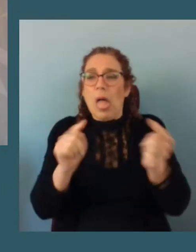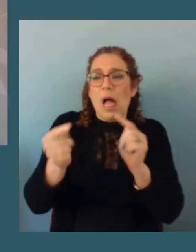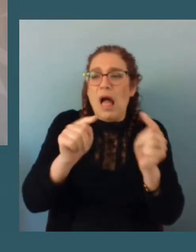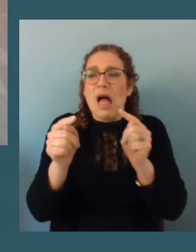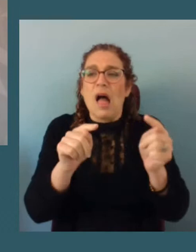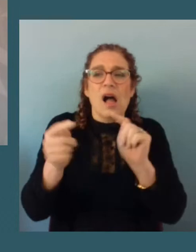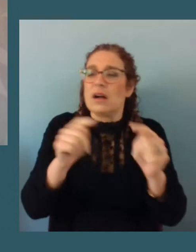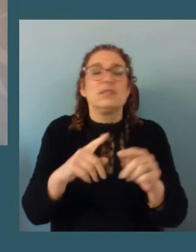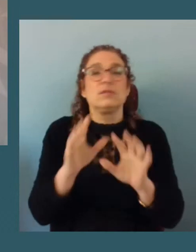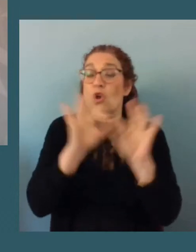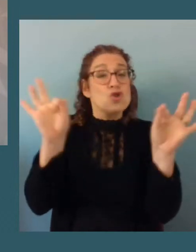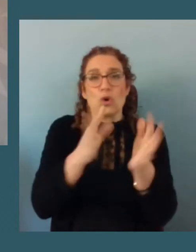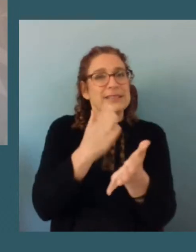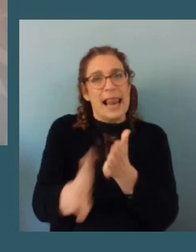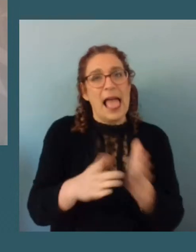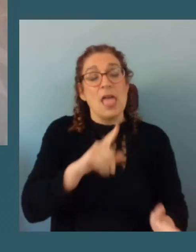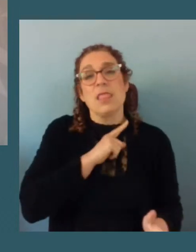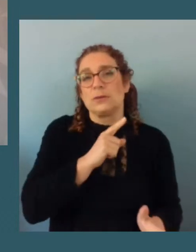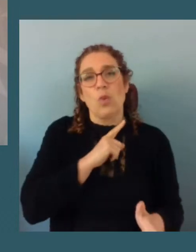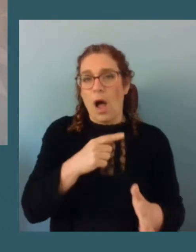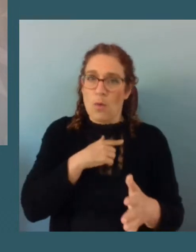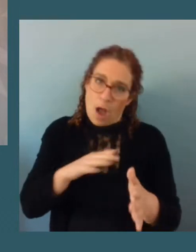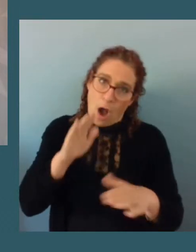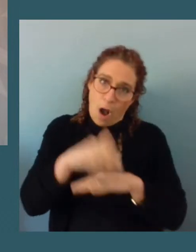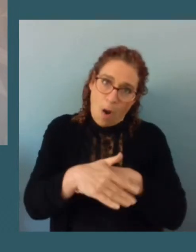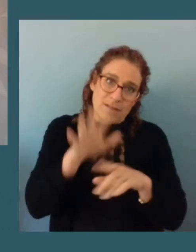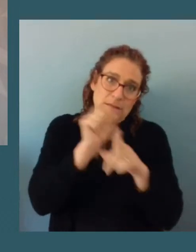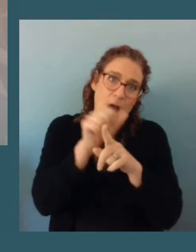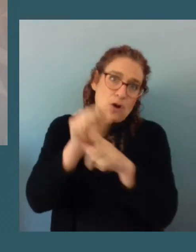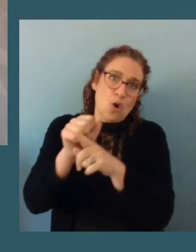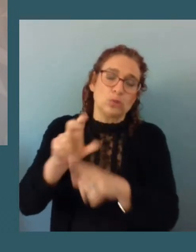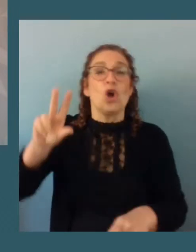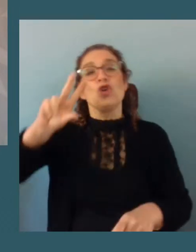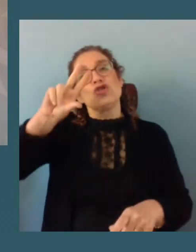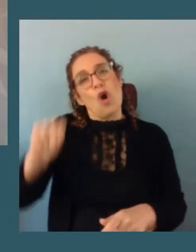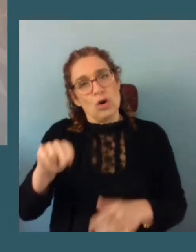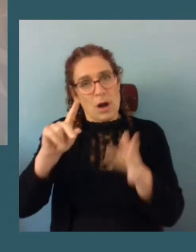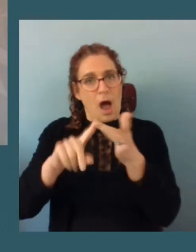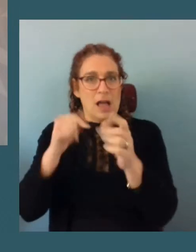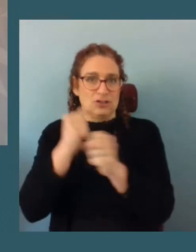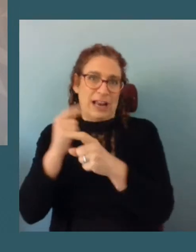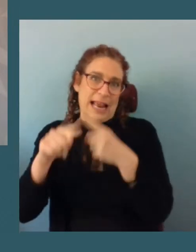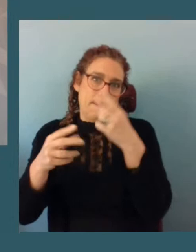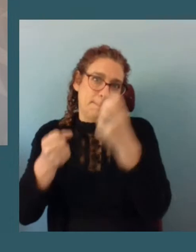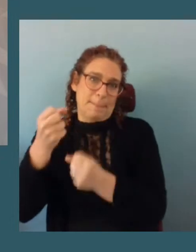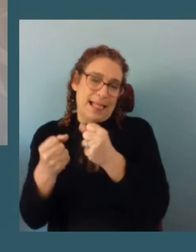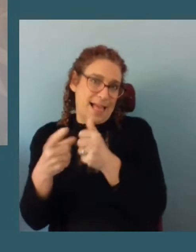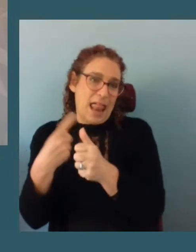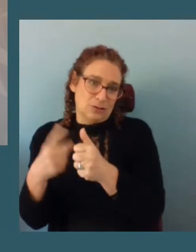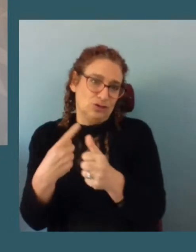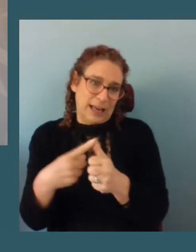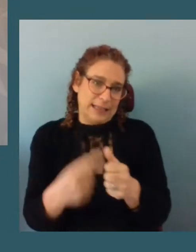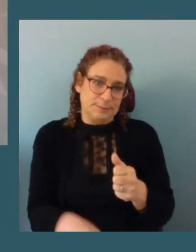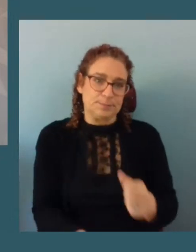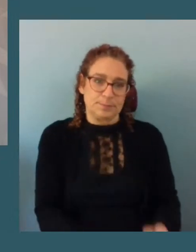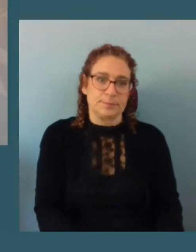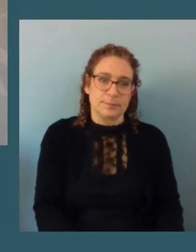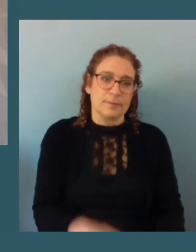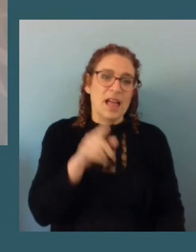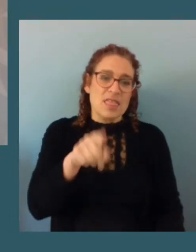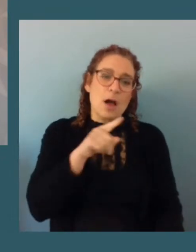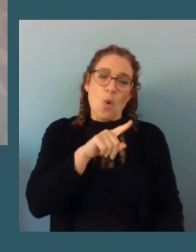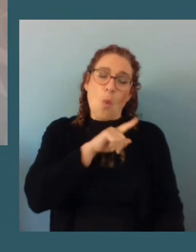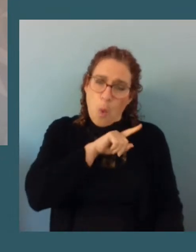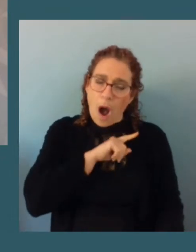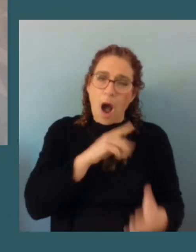do overdiagnose non-IgE milk allergy a little bit. Having said that, I think that's why it's really important at